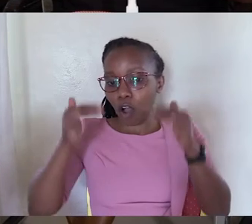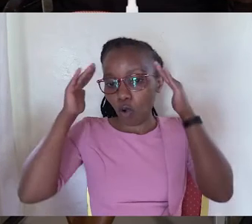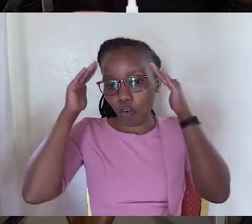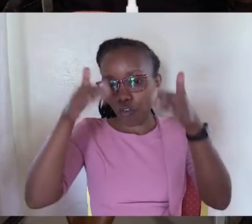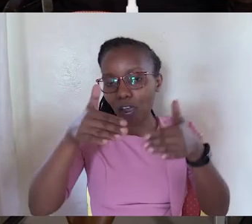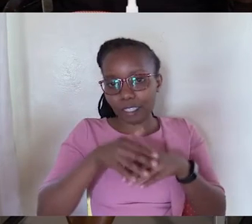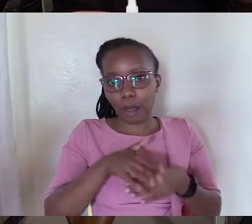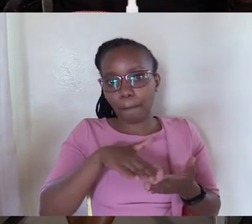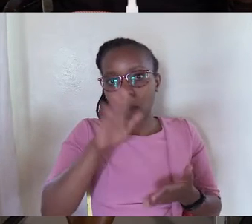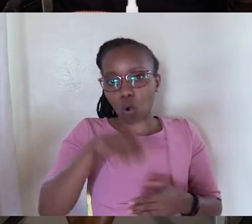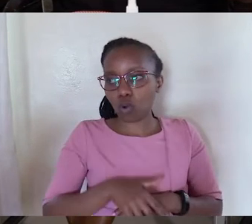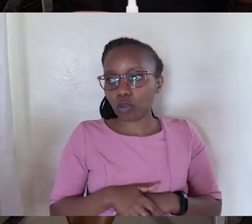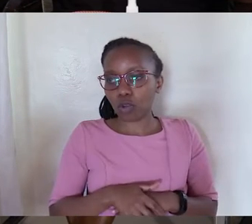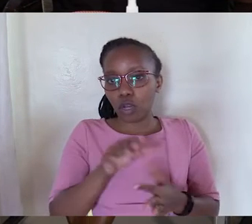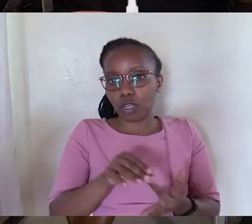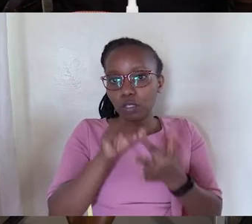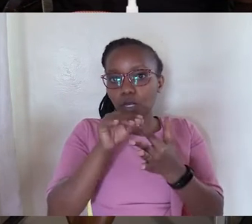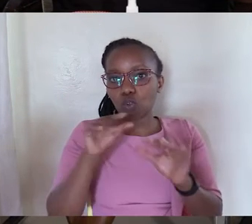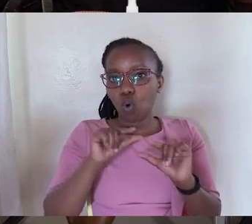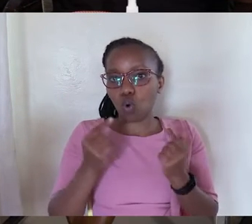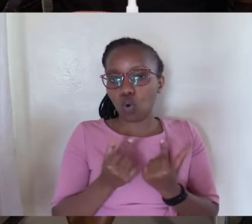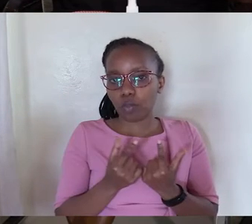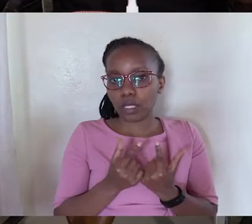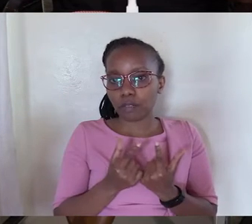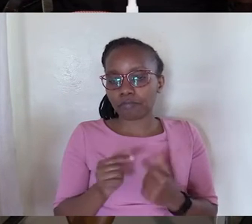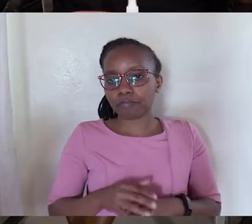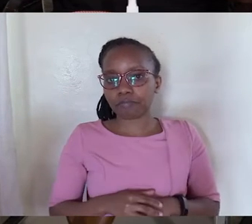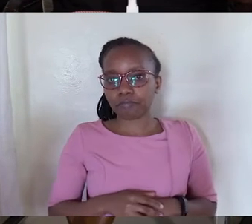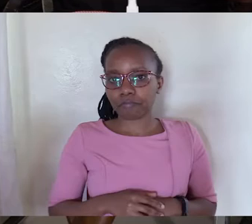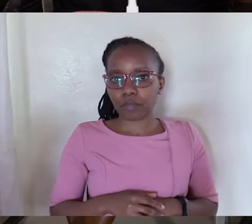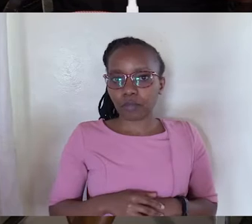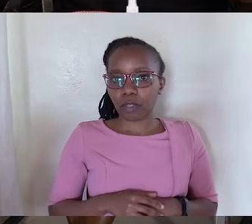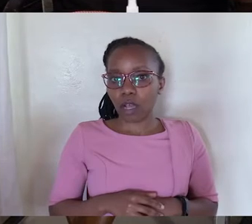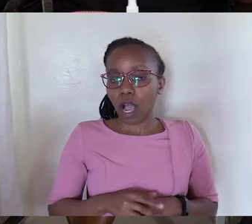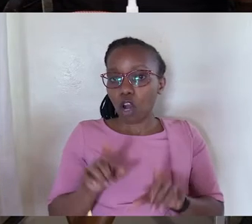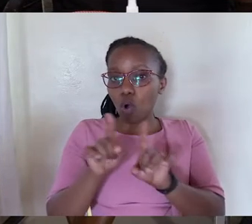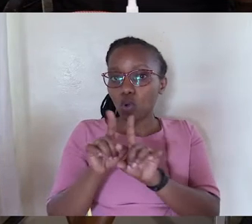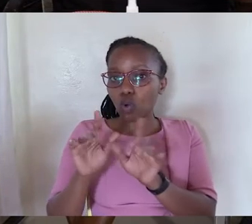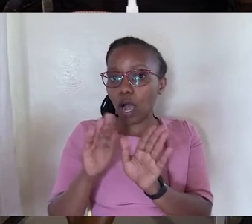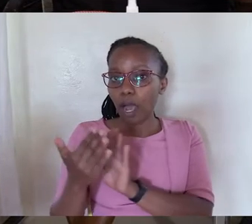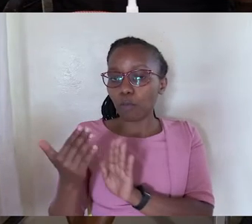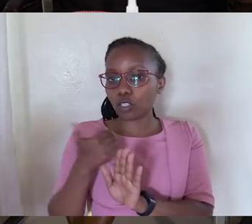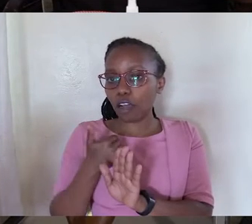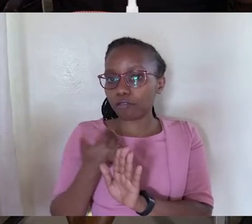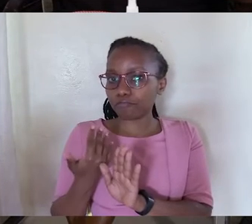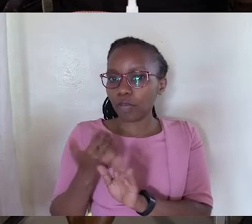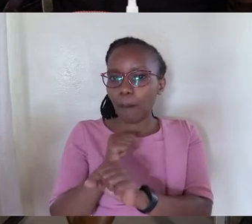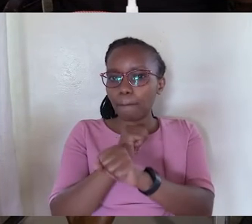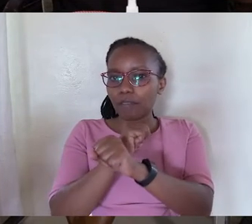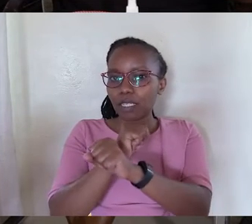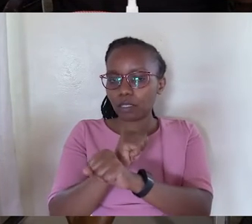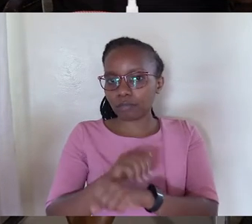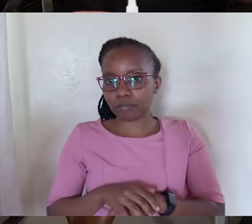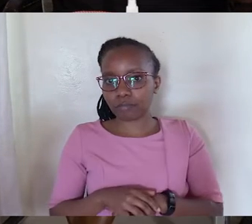be keen to this special interest group. We have also done an approach that is more of